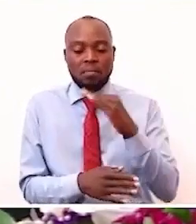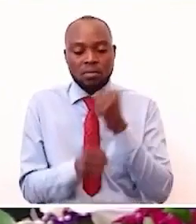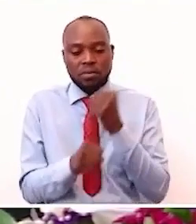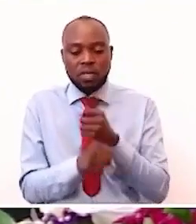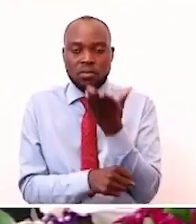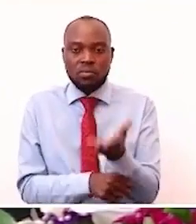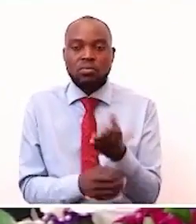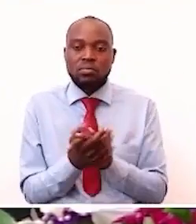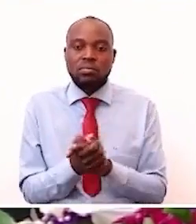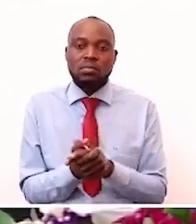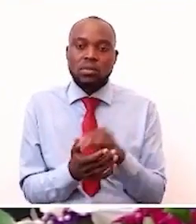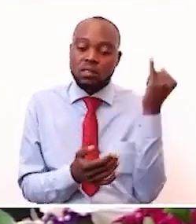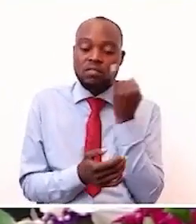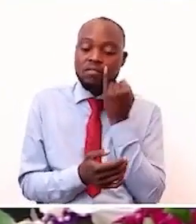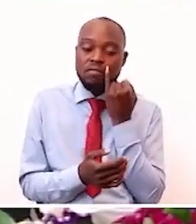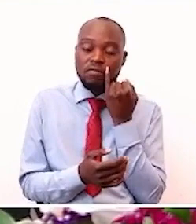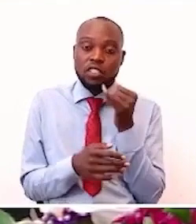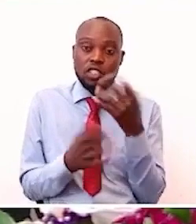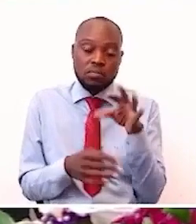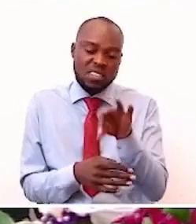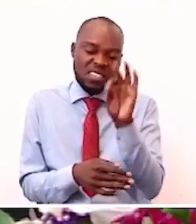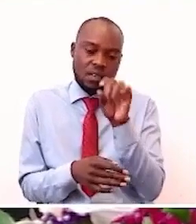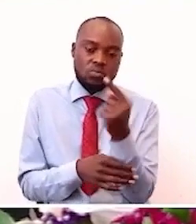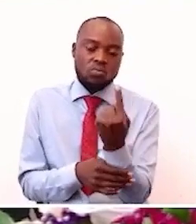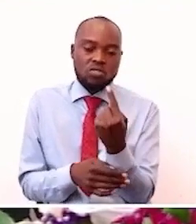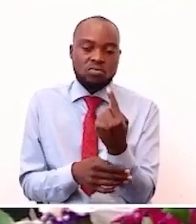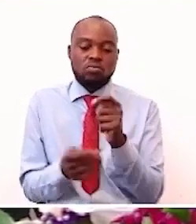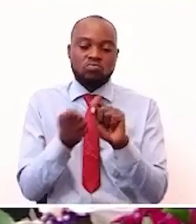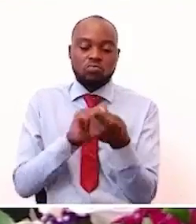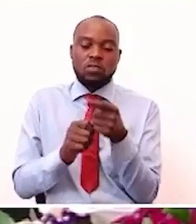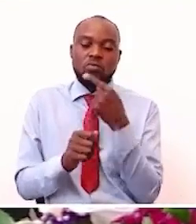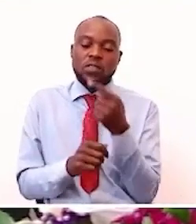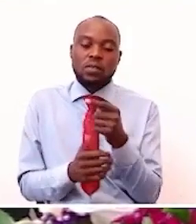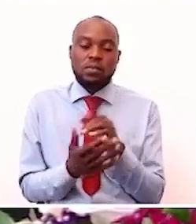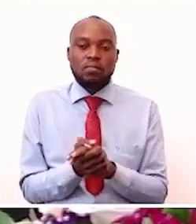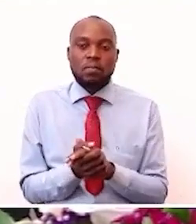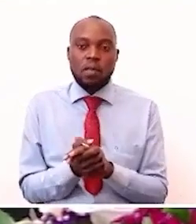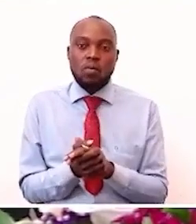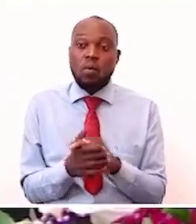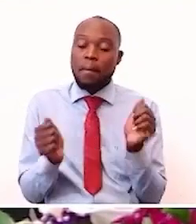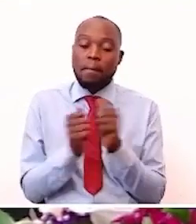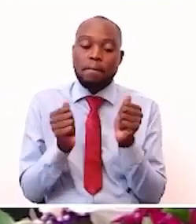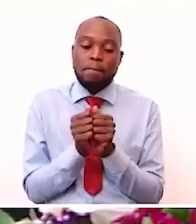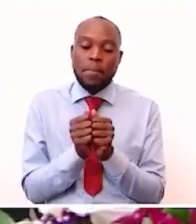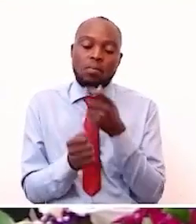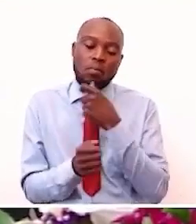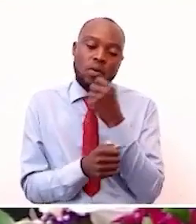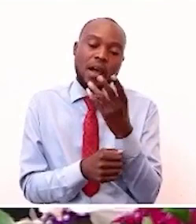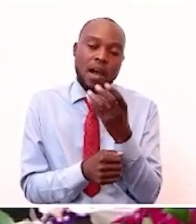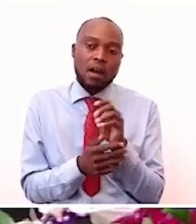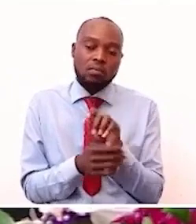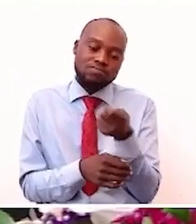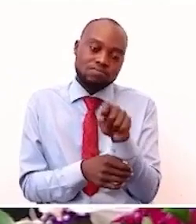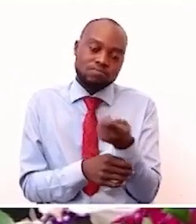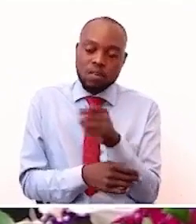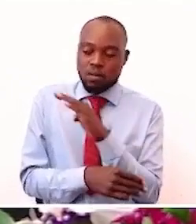is the one thing that I would take and turn around and say, especially responding to the keynote in the morning,